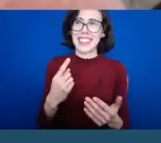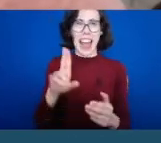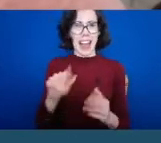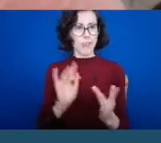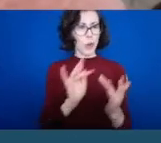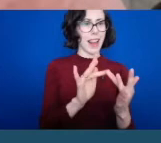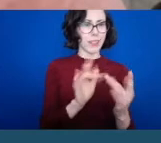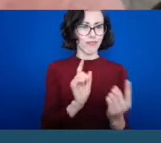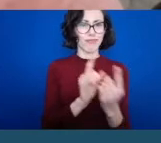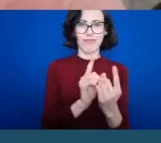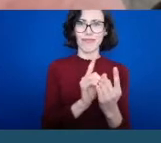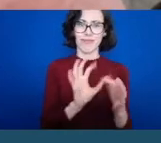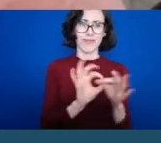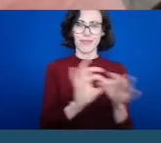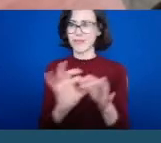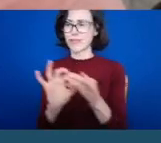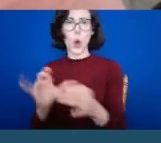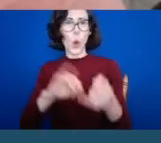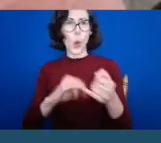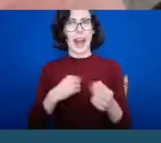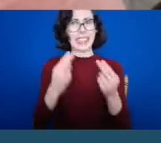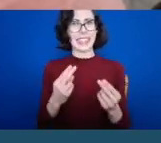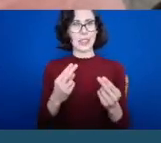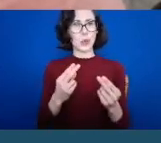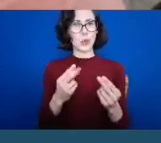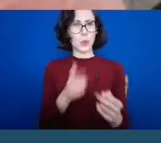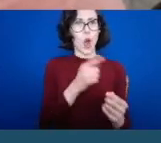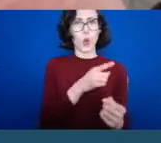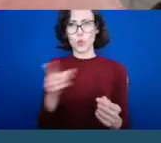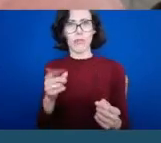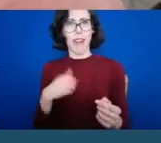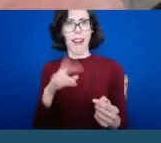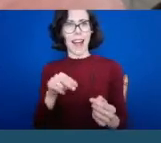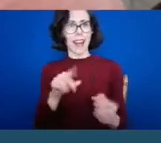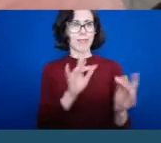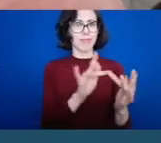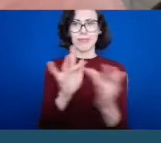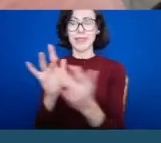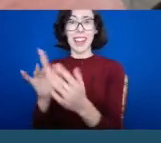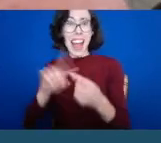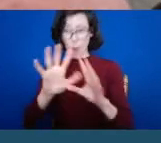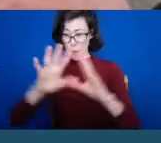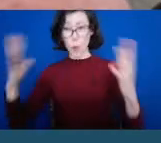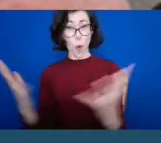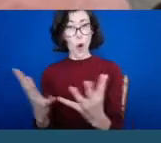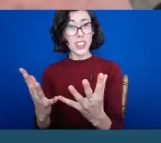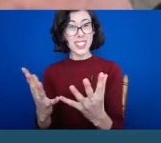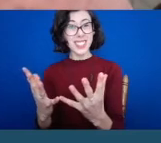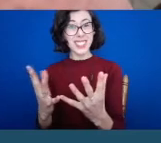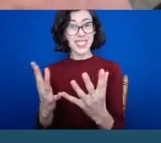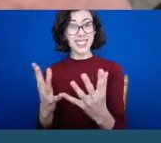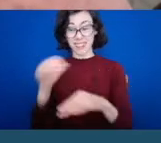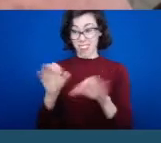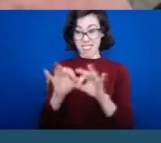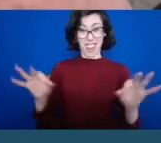whoever I have to talk to. I'm able to connect to more people, I would say, around the world than I would have kind of ever before. So for me, it's about creating